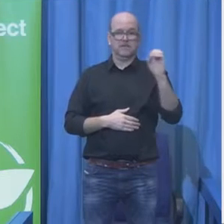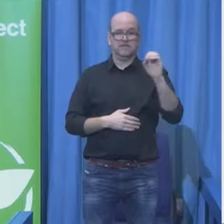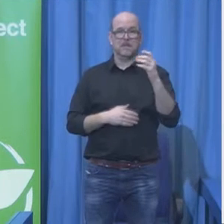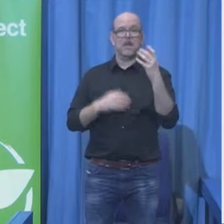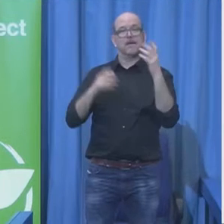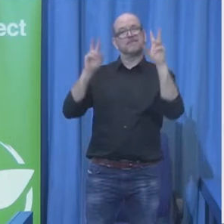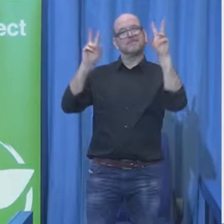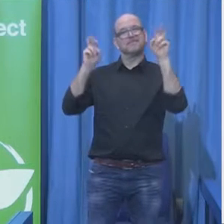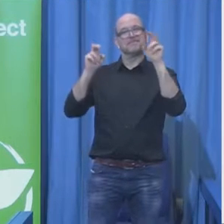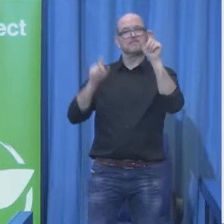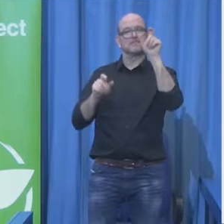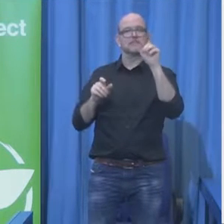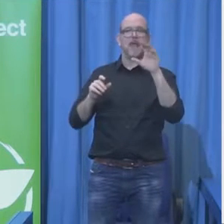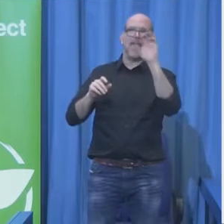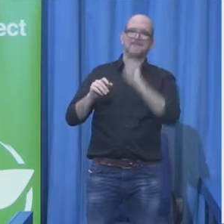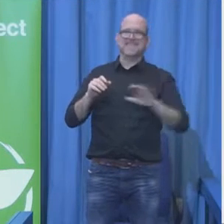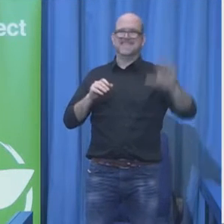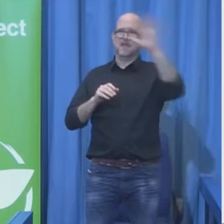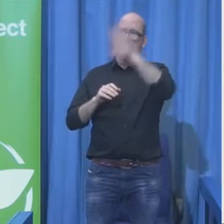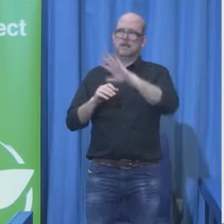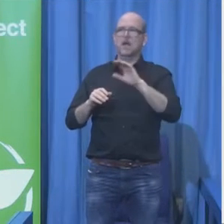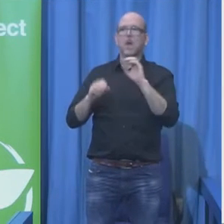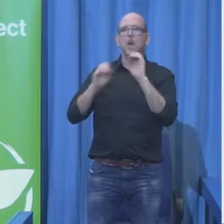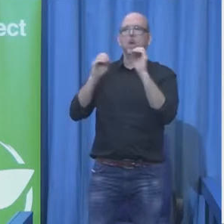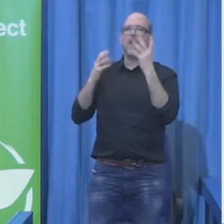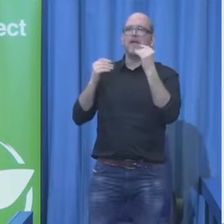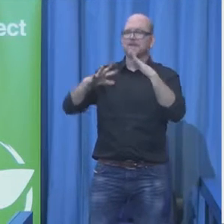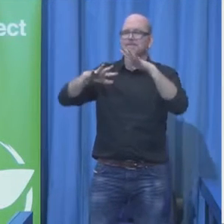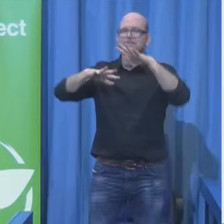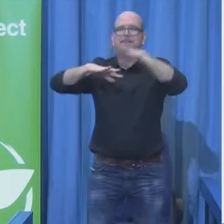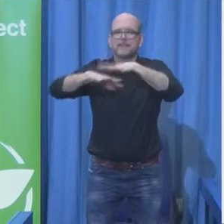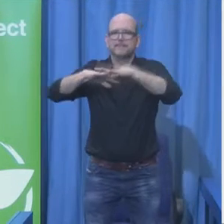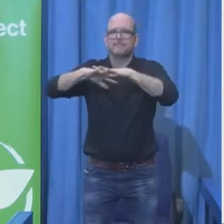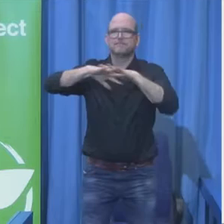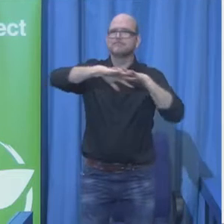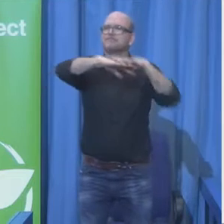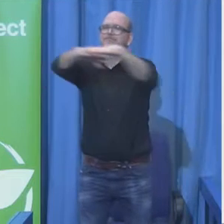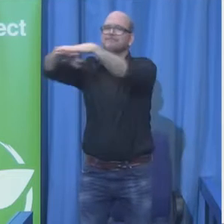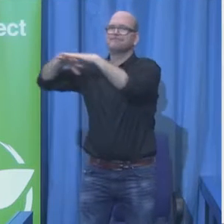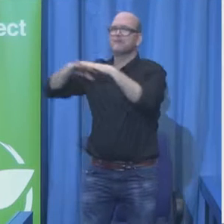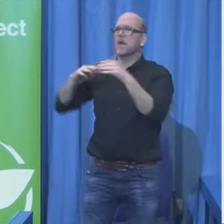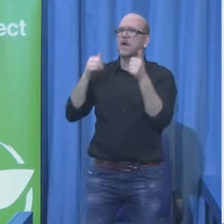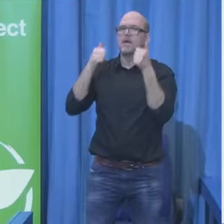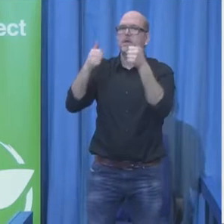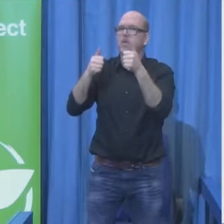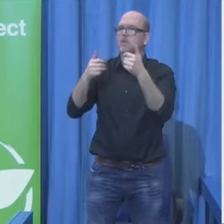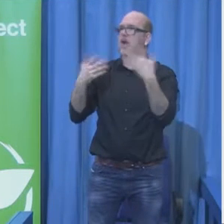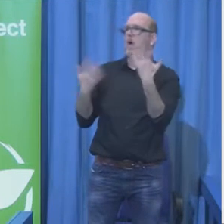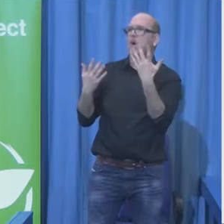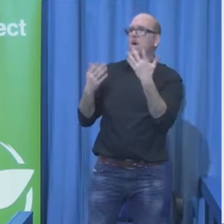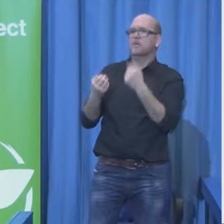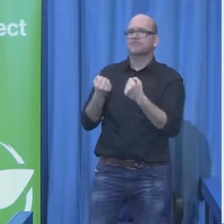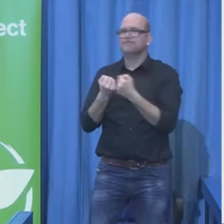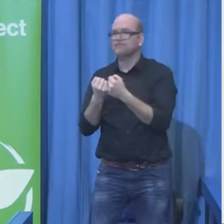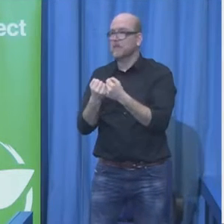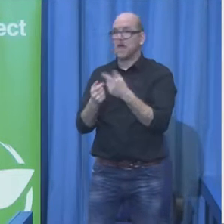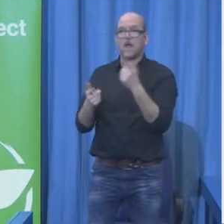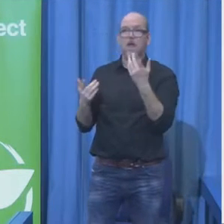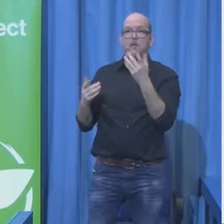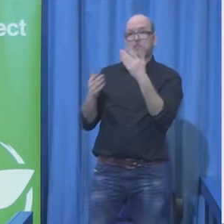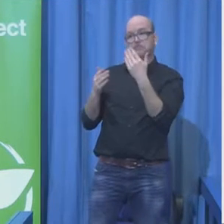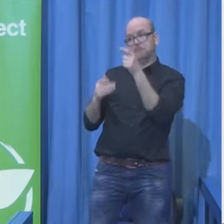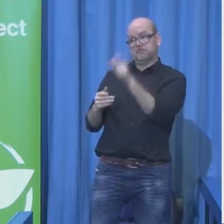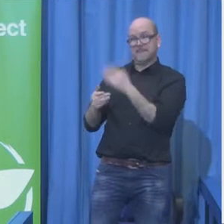there is no safety net, then there is challenges with education and healthcare. And if the state becomes the